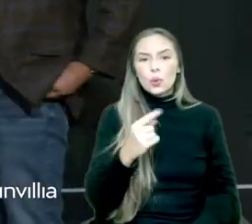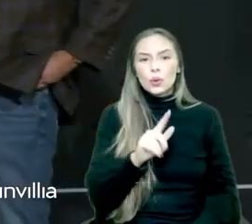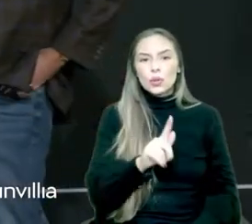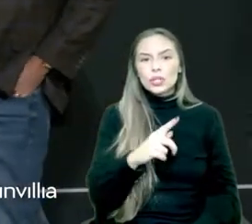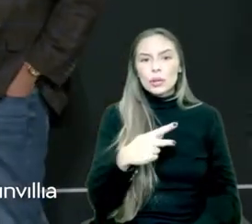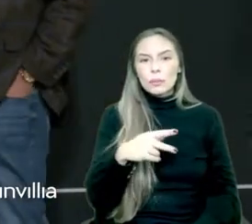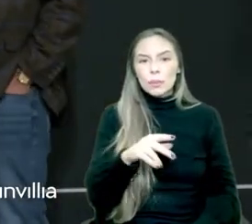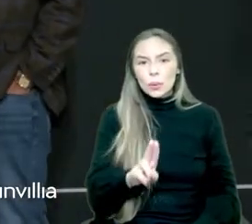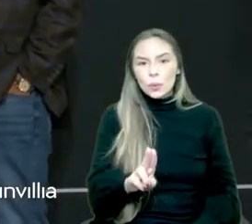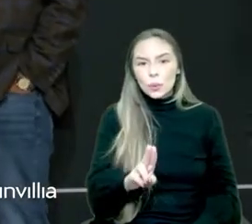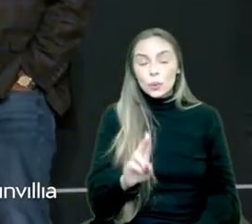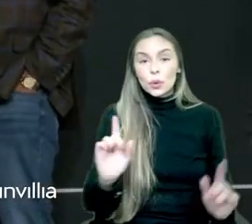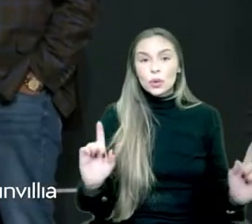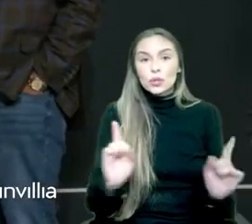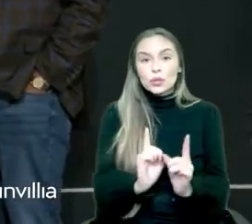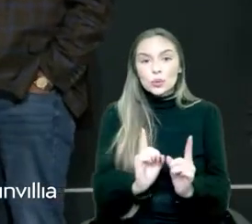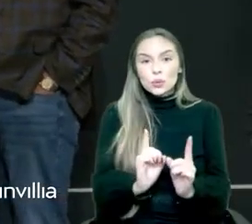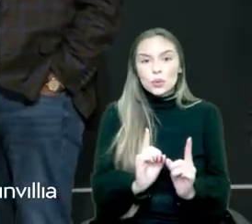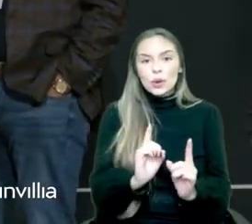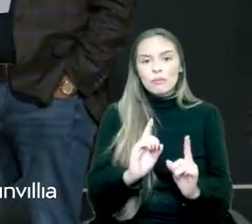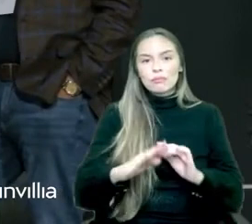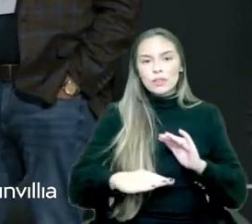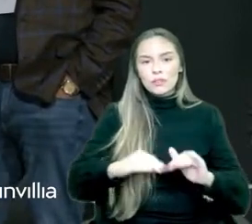I mean, just to your point, right?